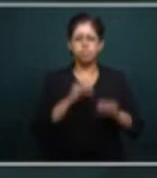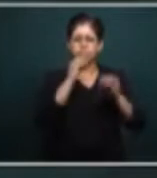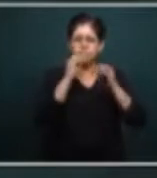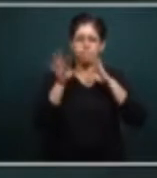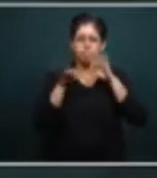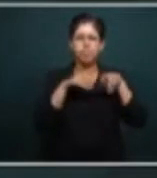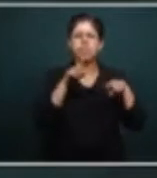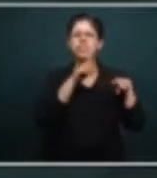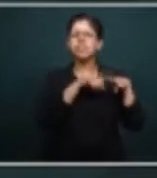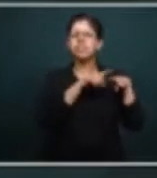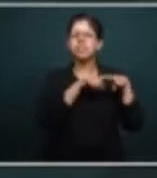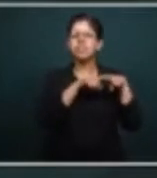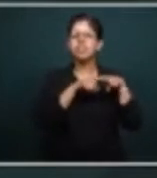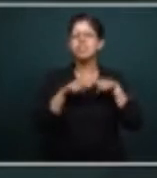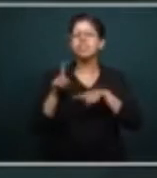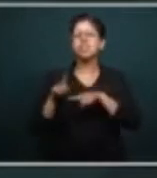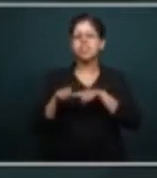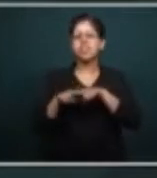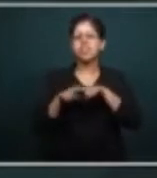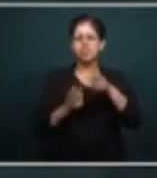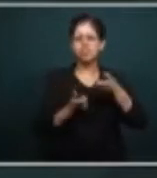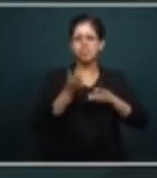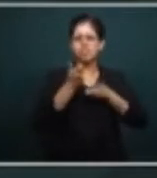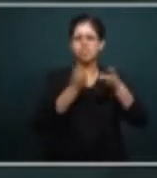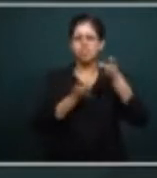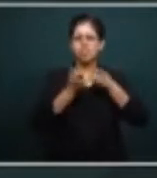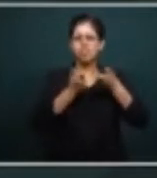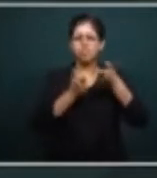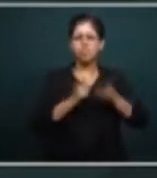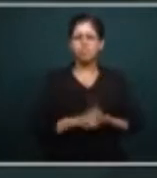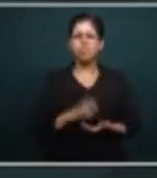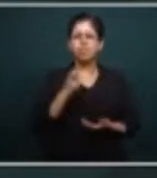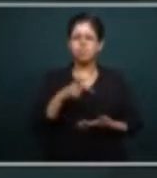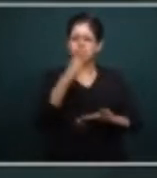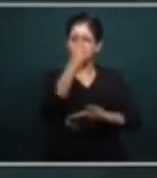the report as to who's who in the prices of fuel.